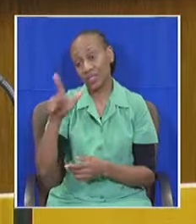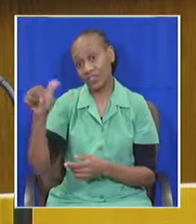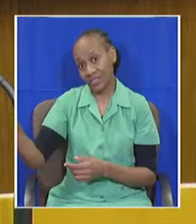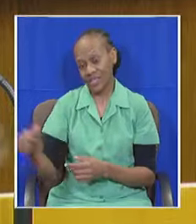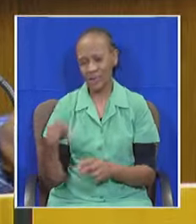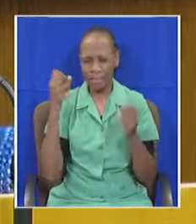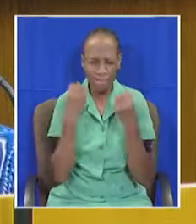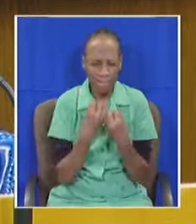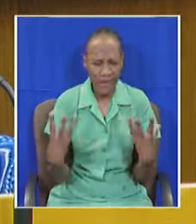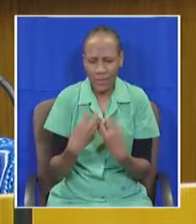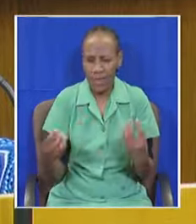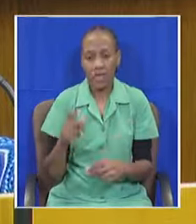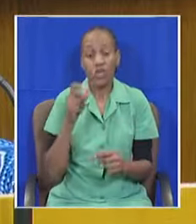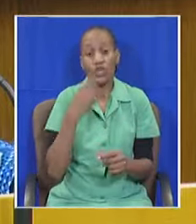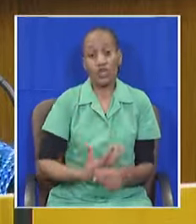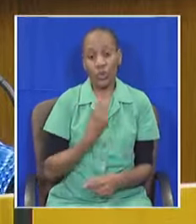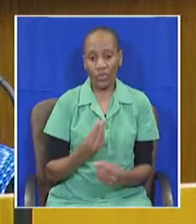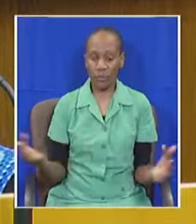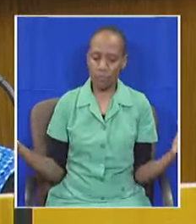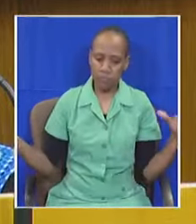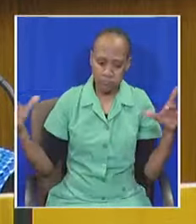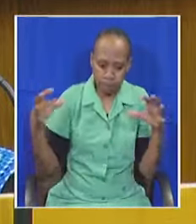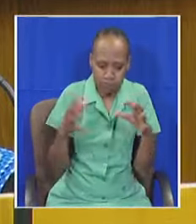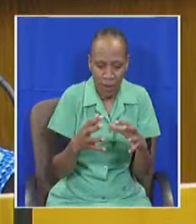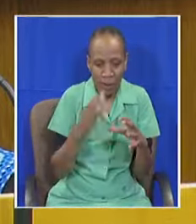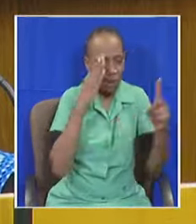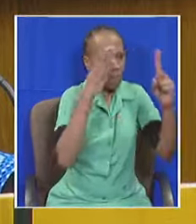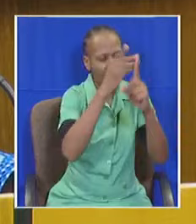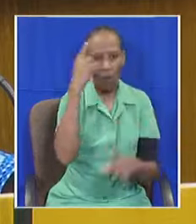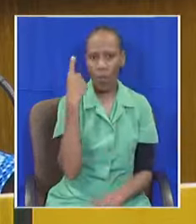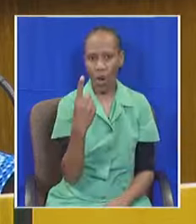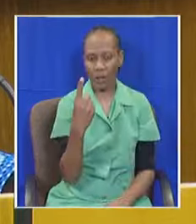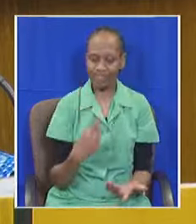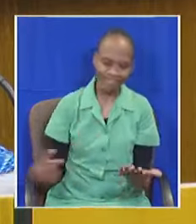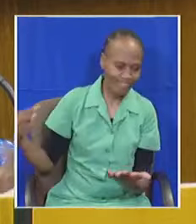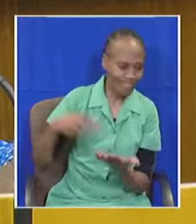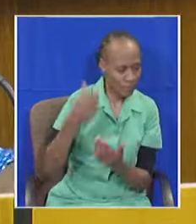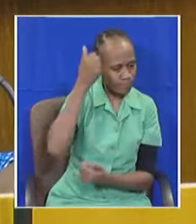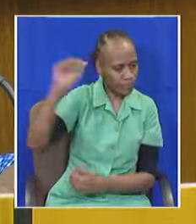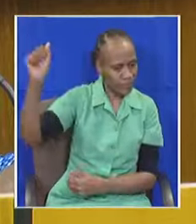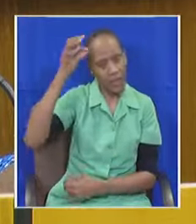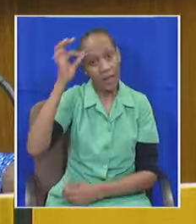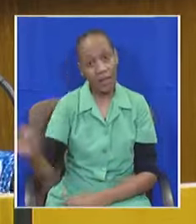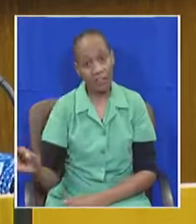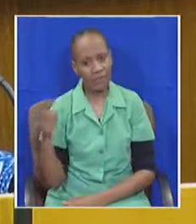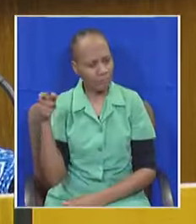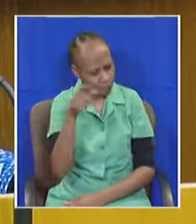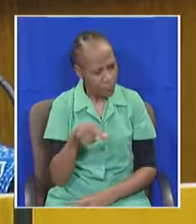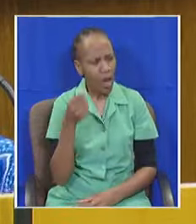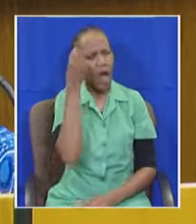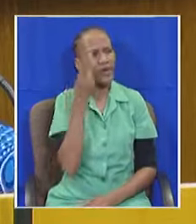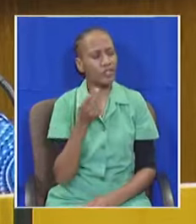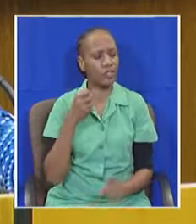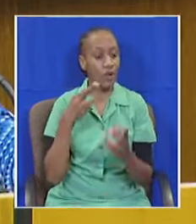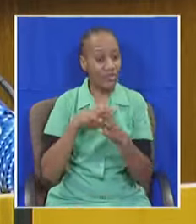black students came together with one common purpose, to stand up against an unjust government. They understood that we're not fighting a